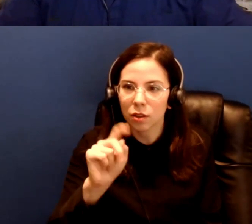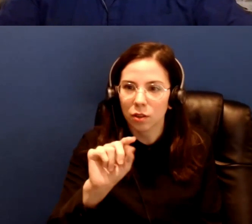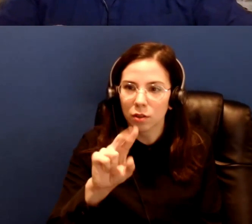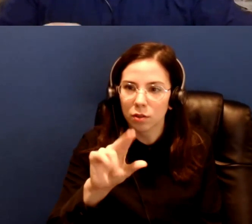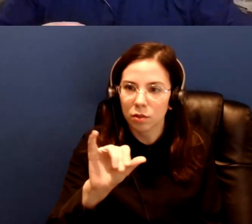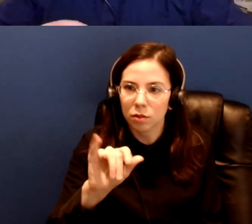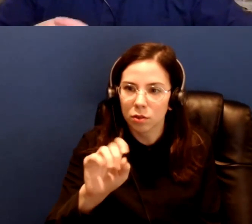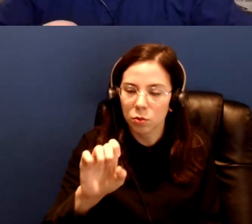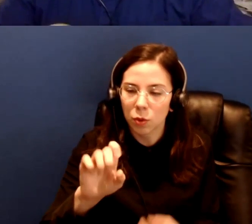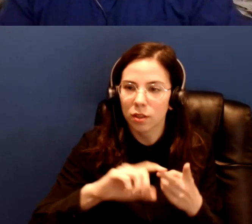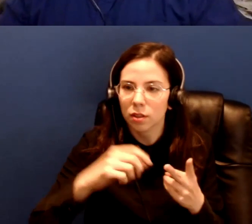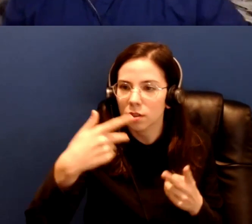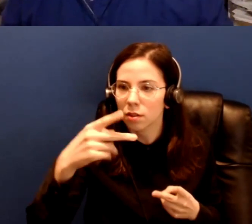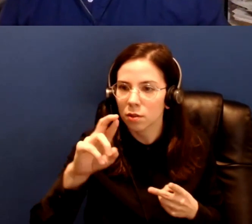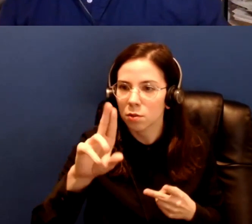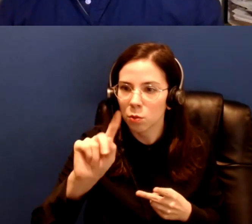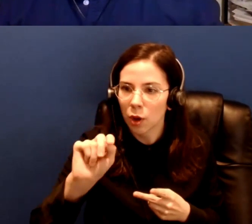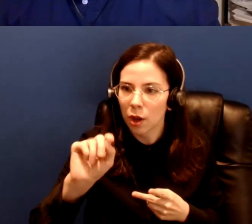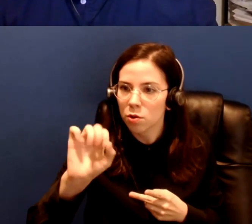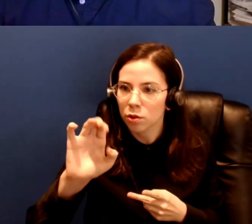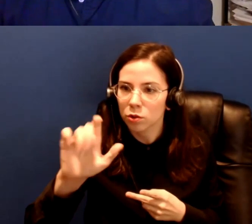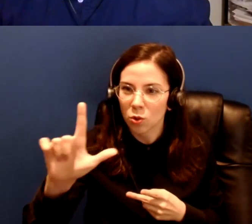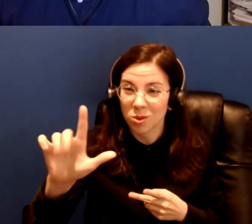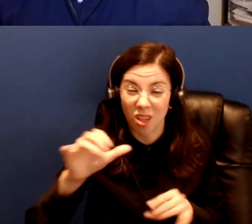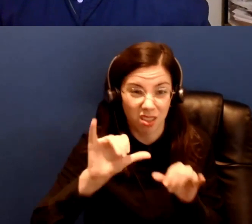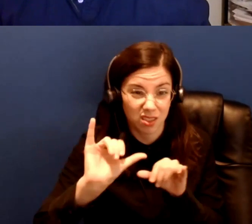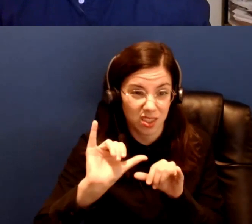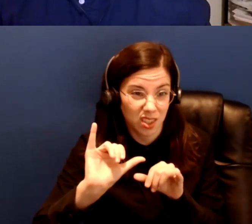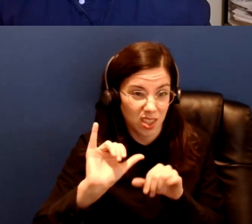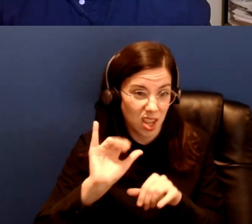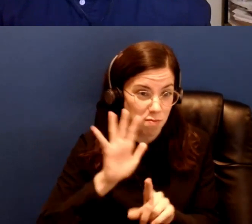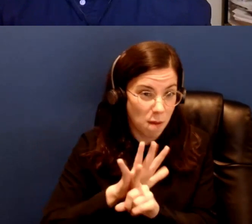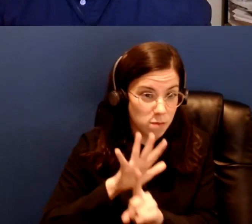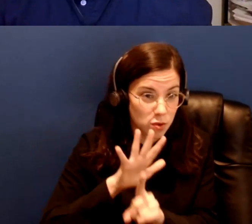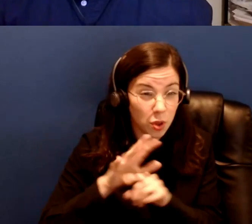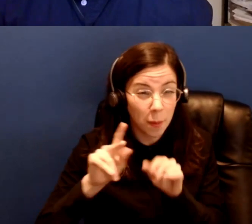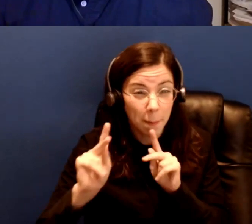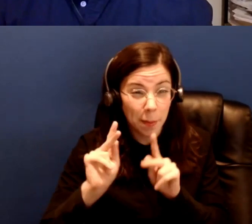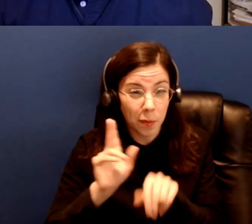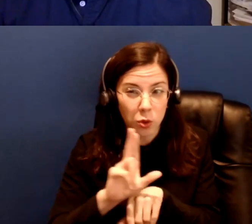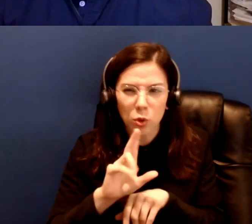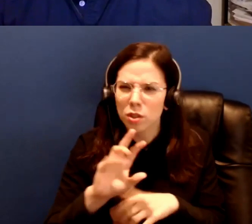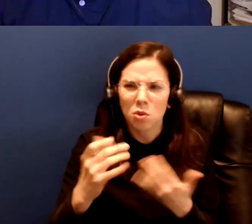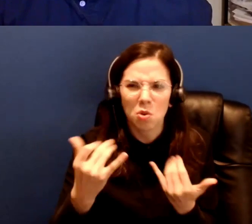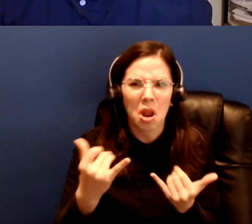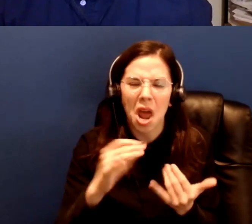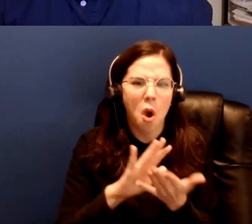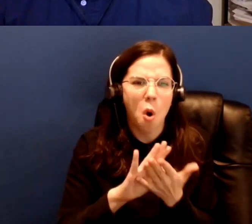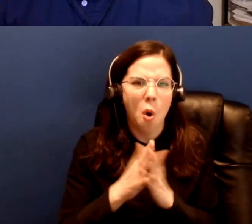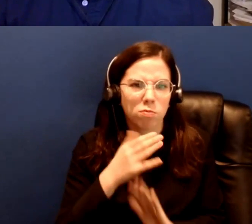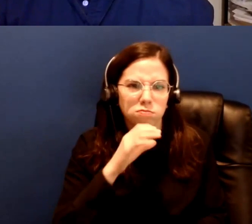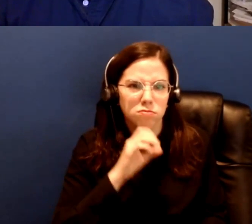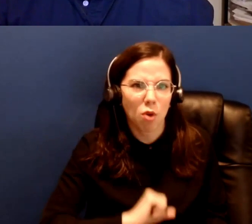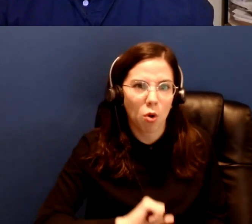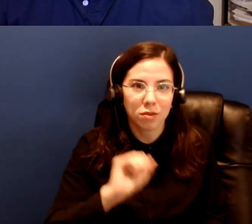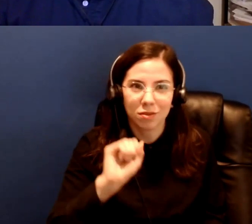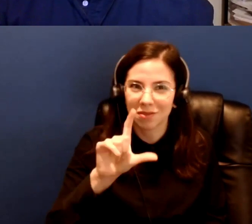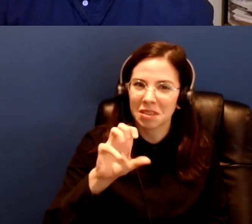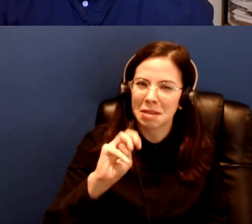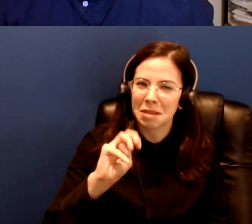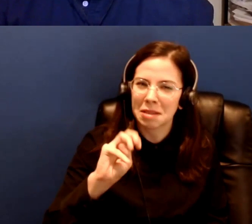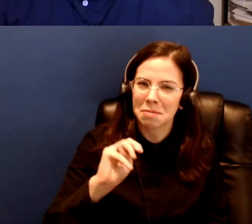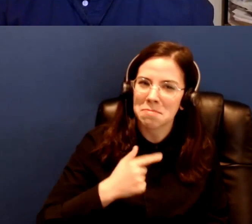Social, etc., still a thing? Do people still use those? Are they out of fashion? I've wondered that myself,